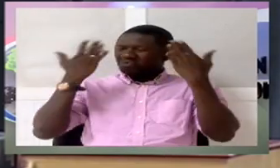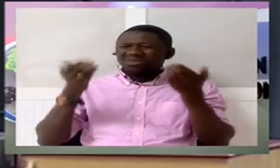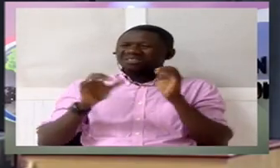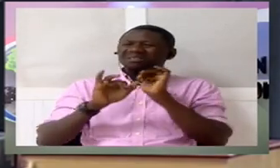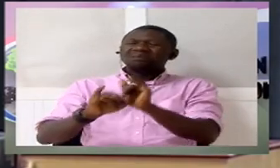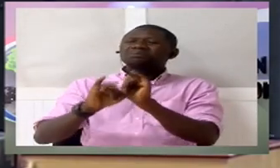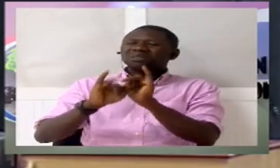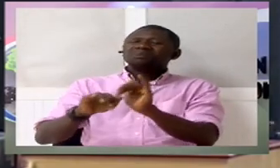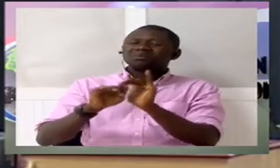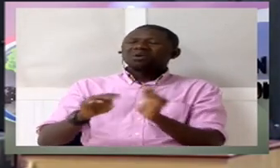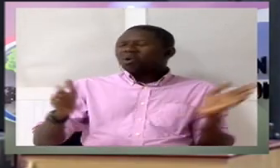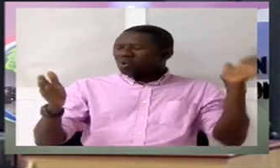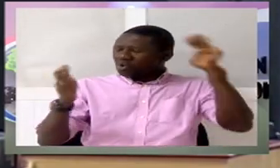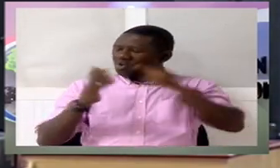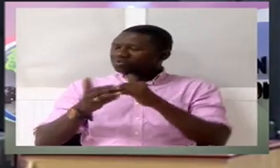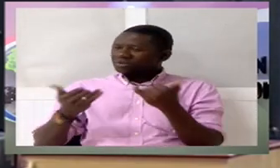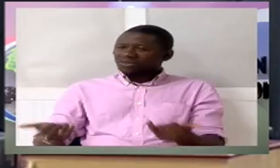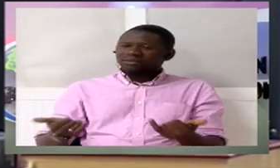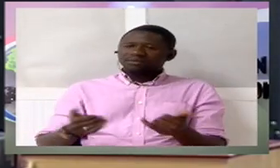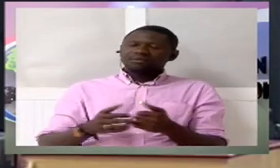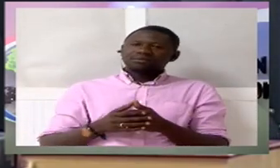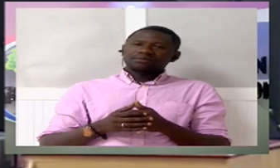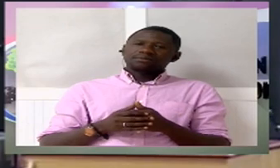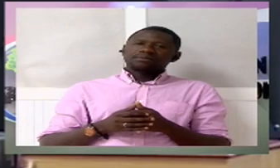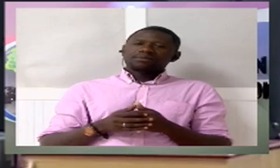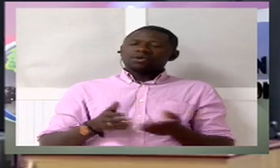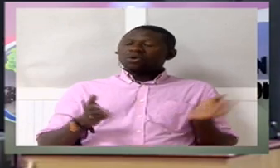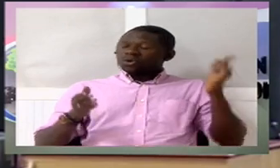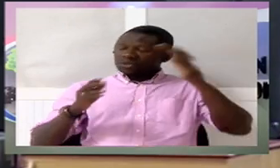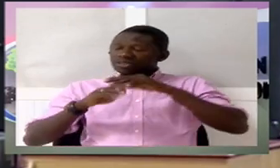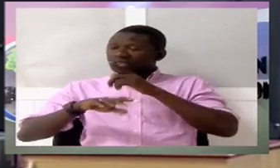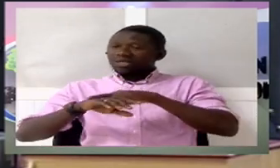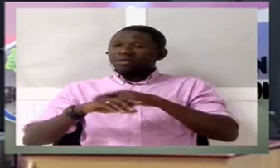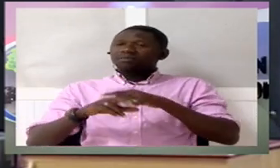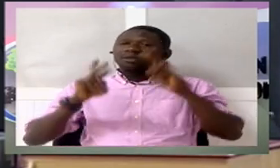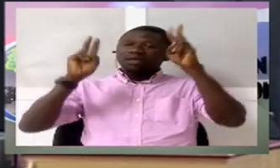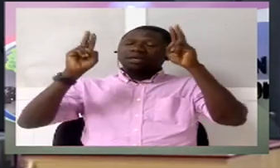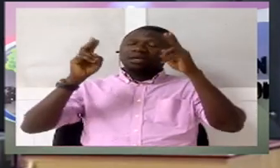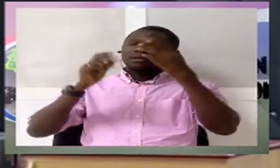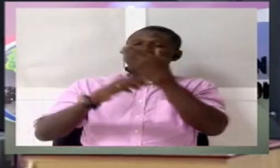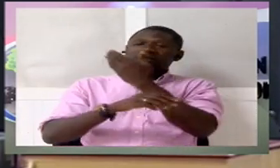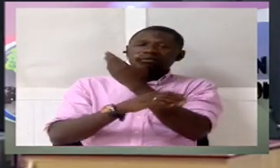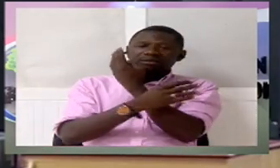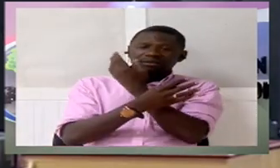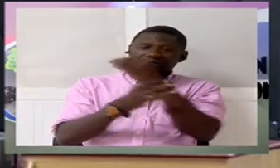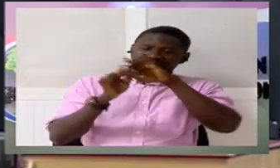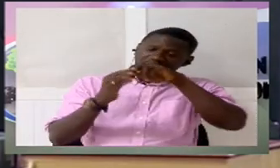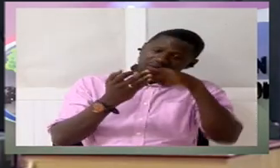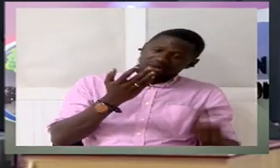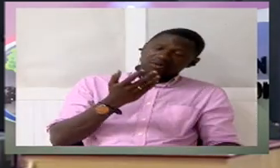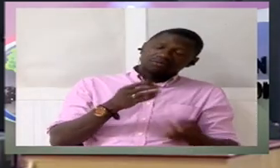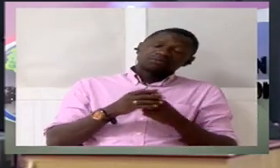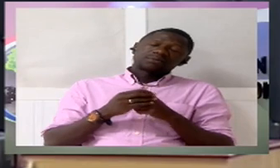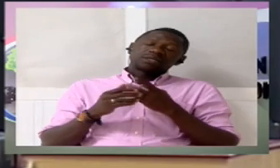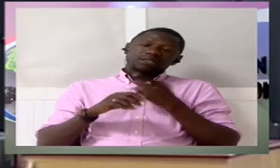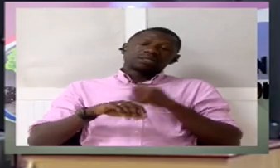kept it hanging. Up till now. And that was almost at the same time when Yajame was getting out